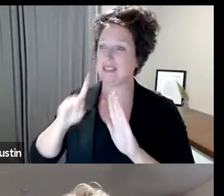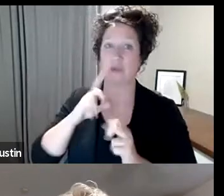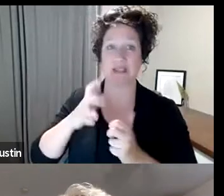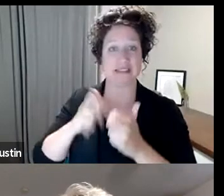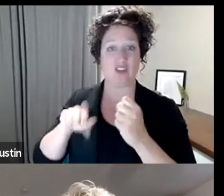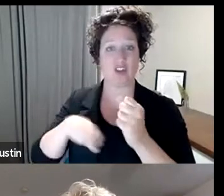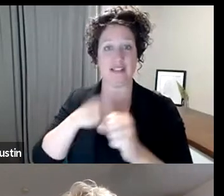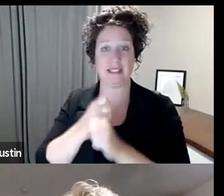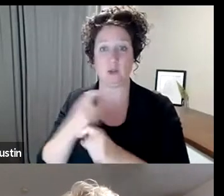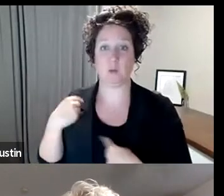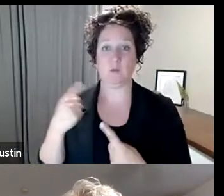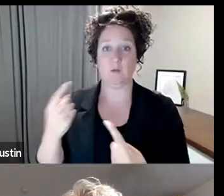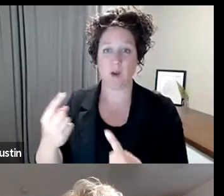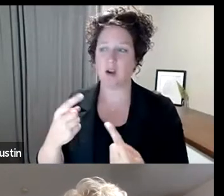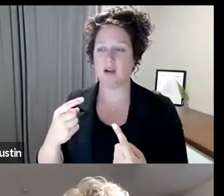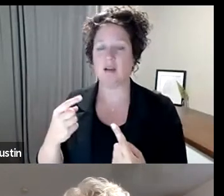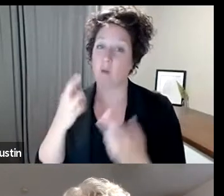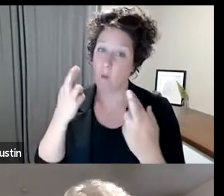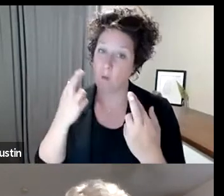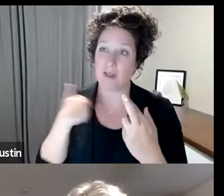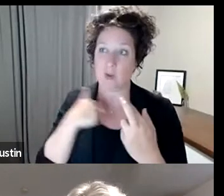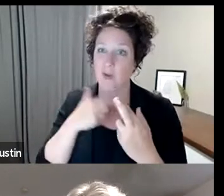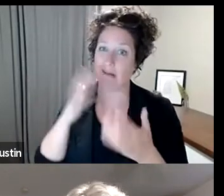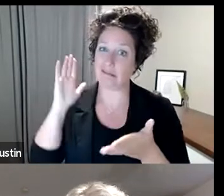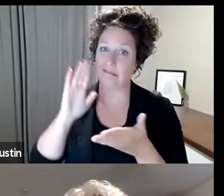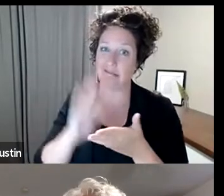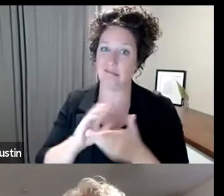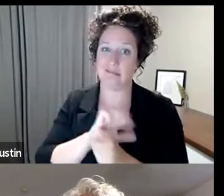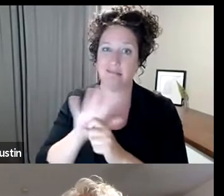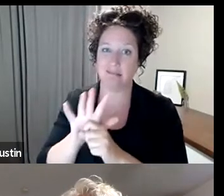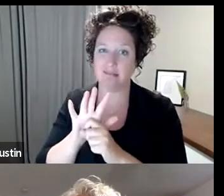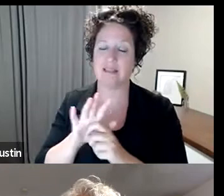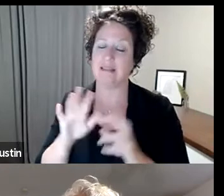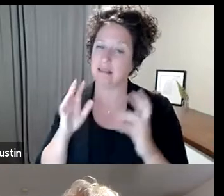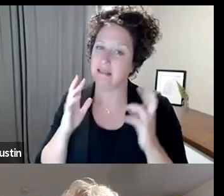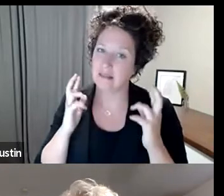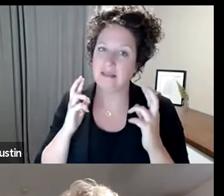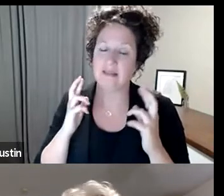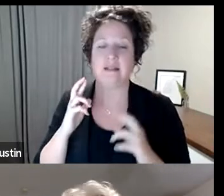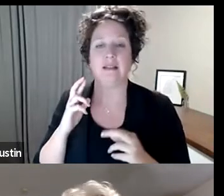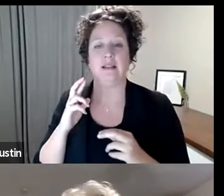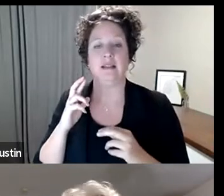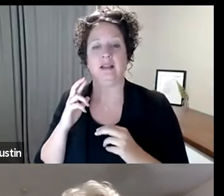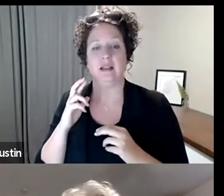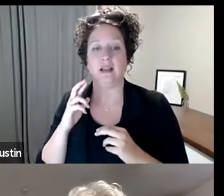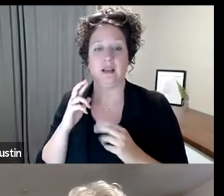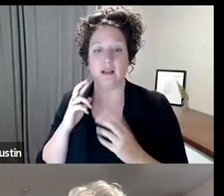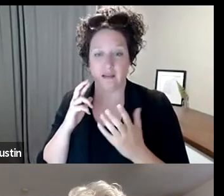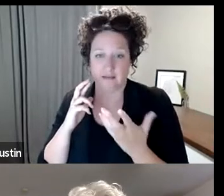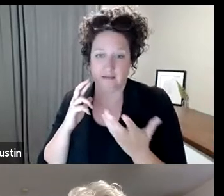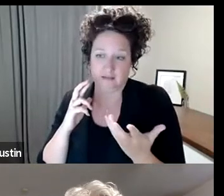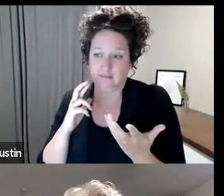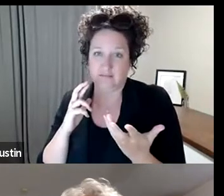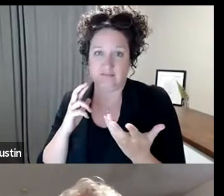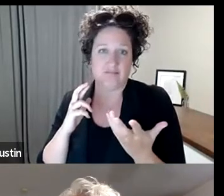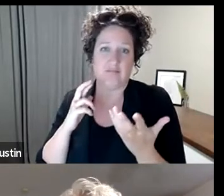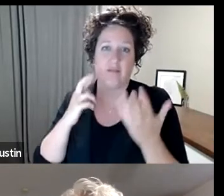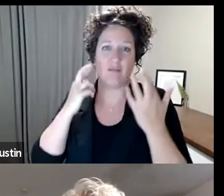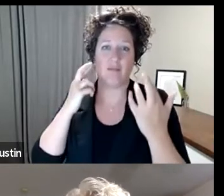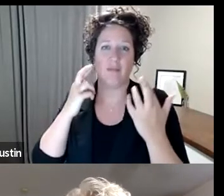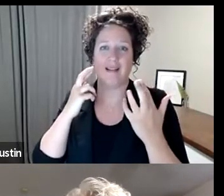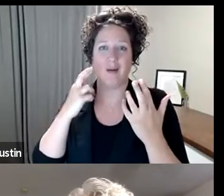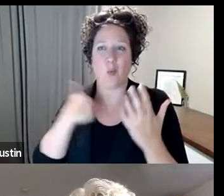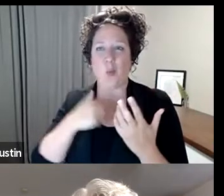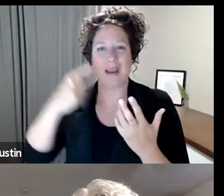that we are all, you know, hopefully coming out of, I knock on wood as I say that, right, that everybody